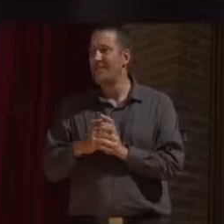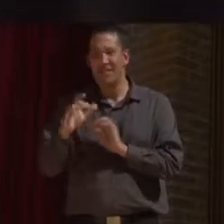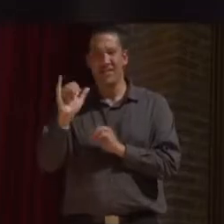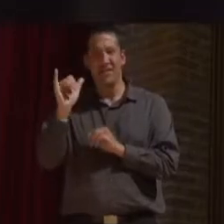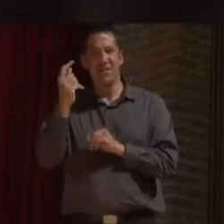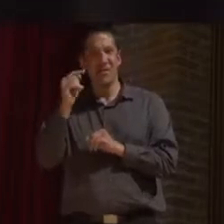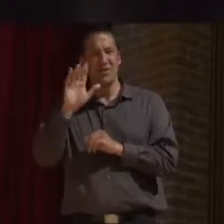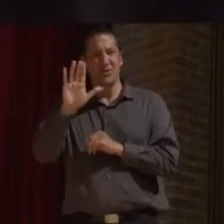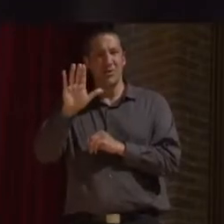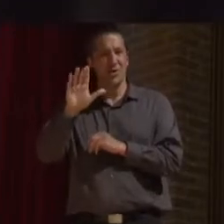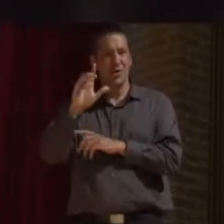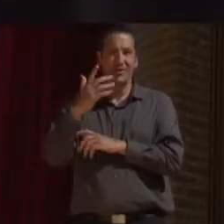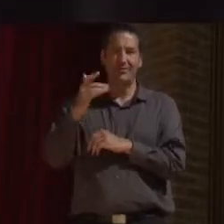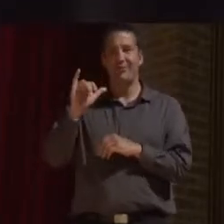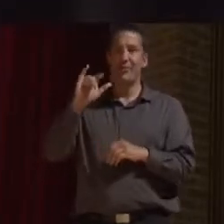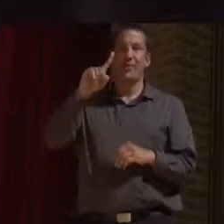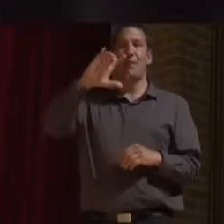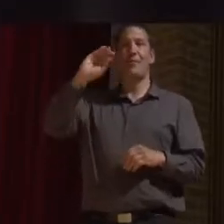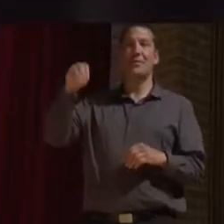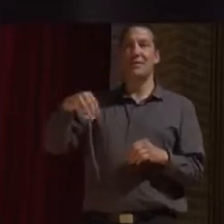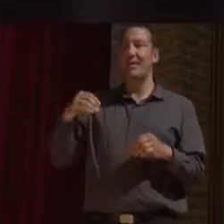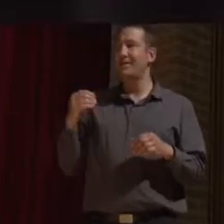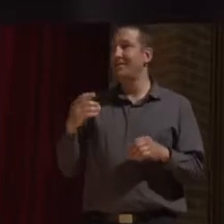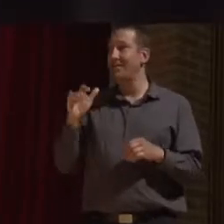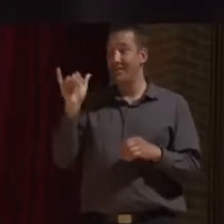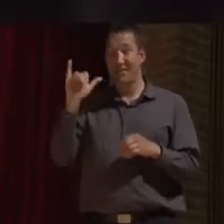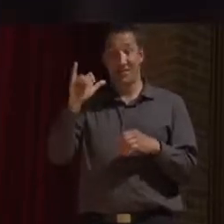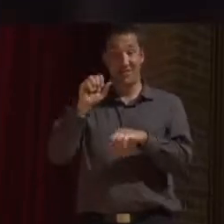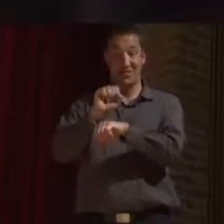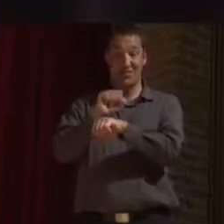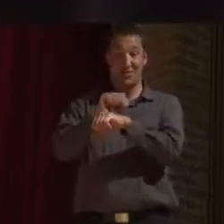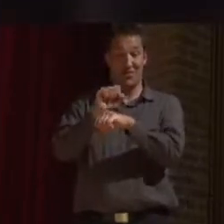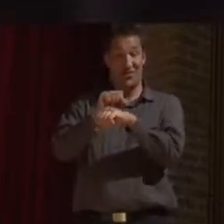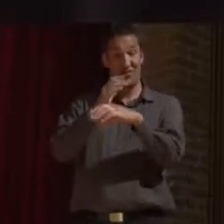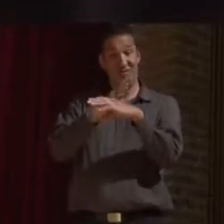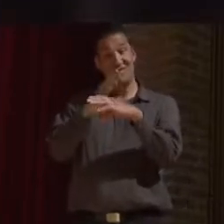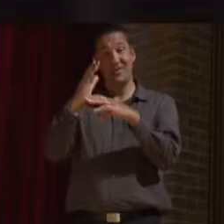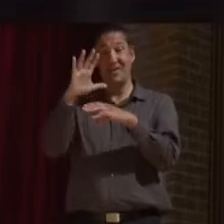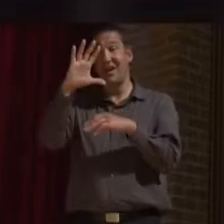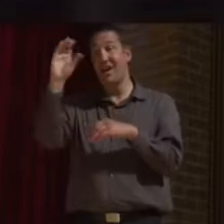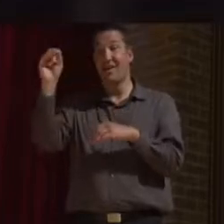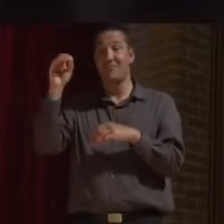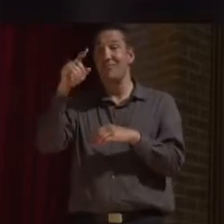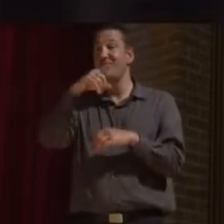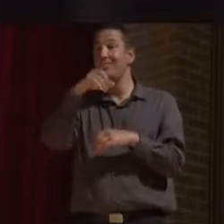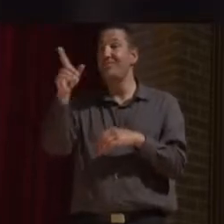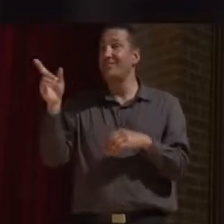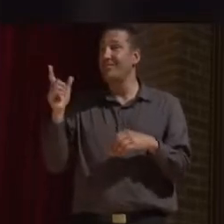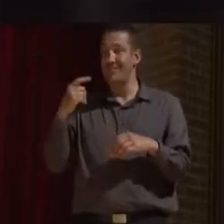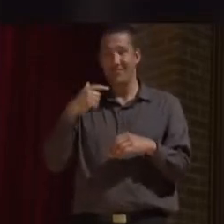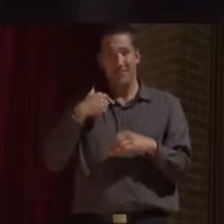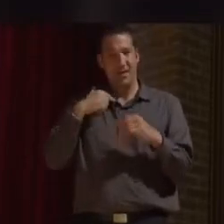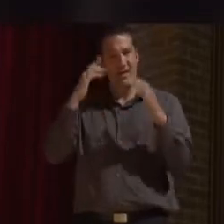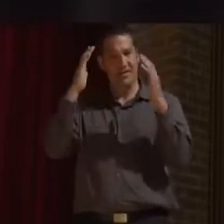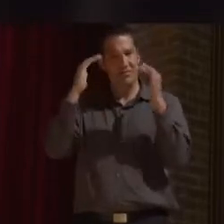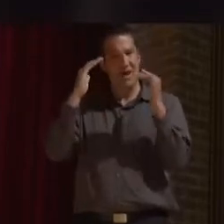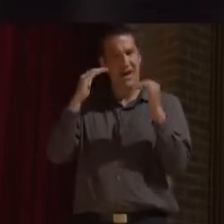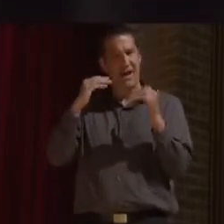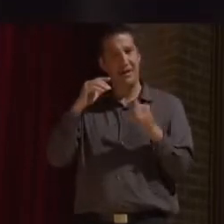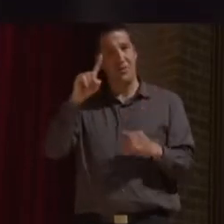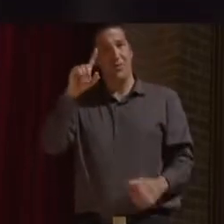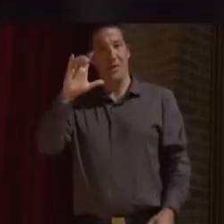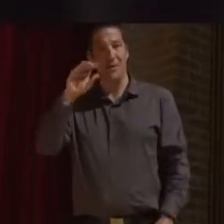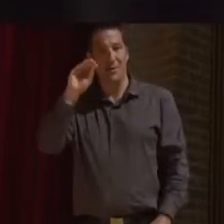And as we look across the entire spectrum of a workforce, I expect everyone to give 100%.